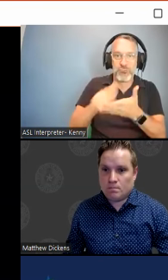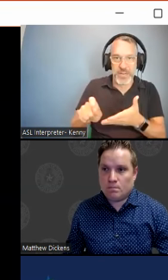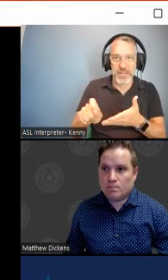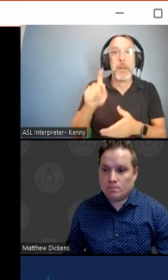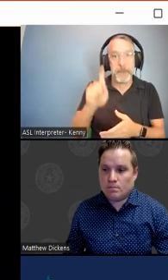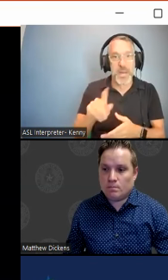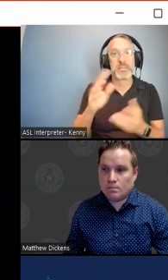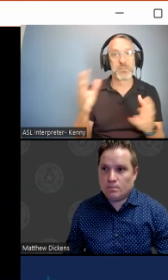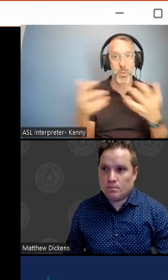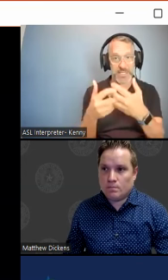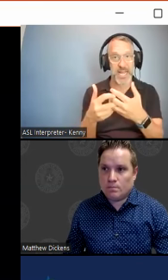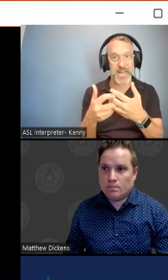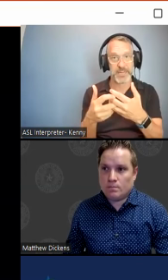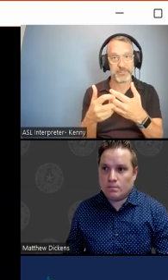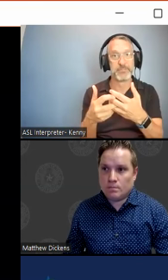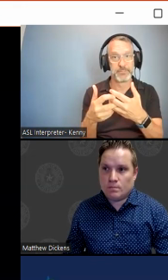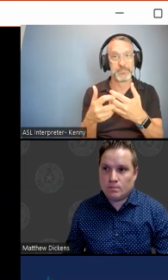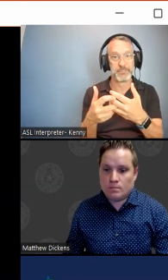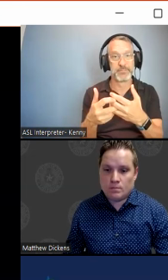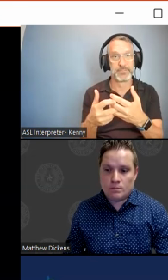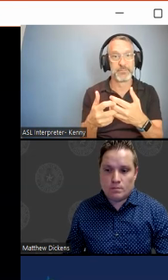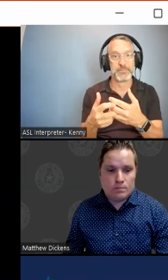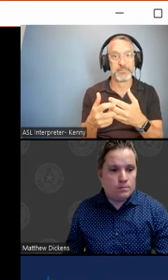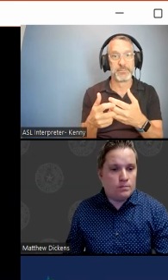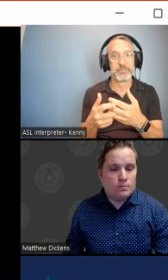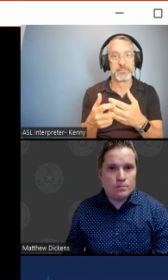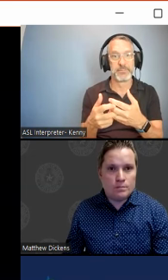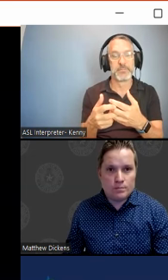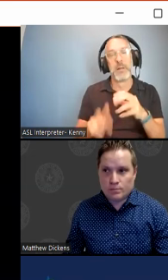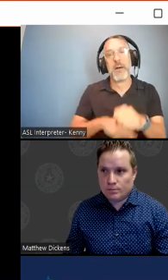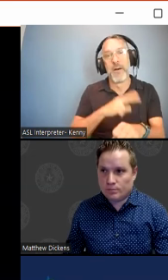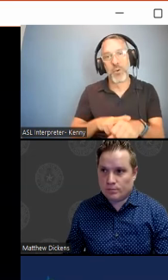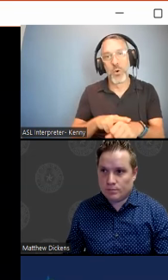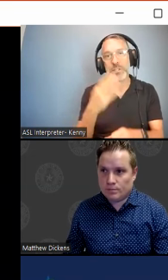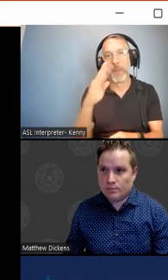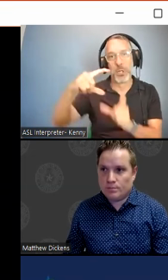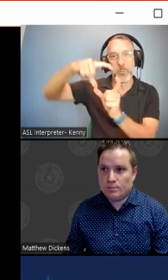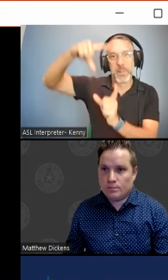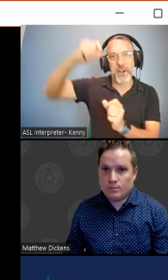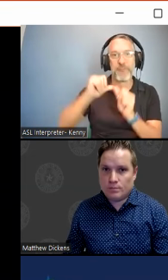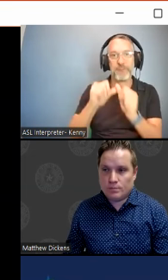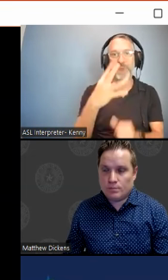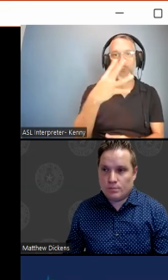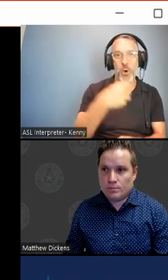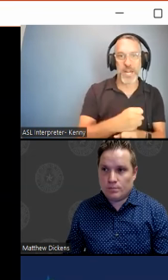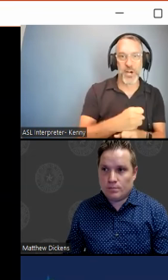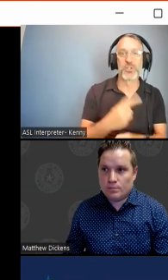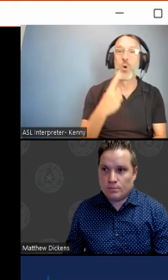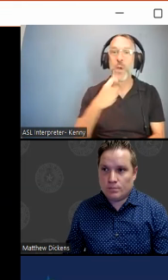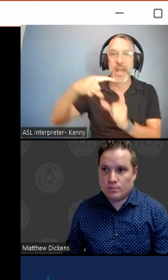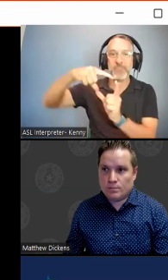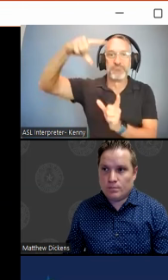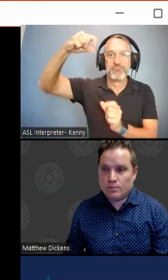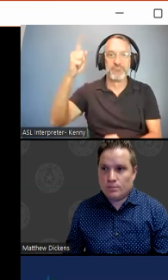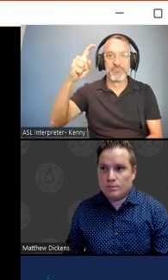must coincide. And of course, a blue placard is valid for 4 years. A red placard is